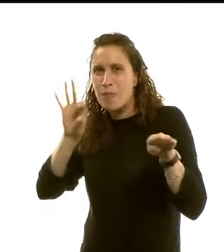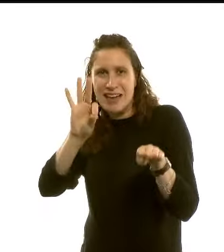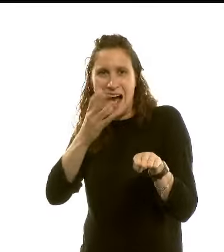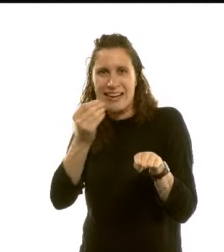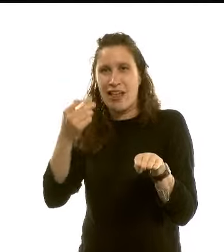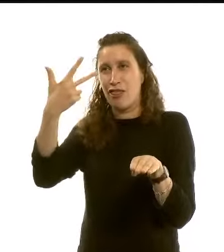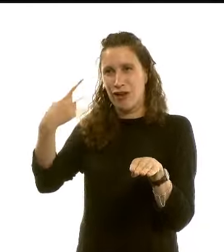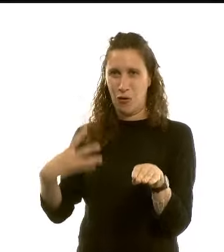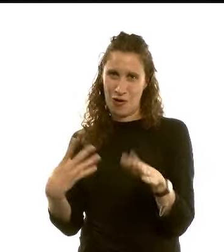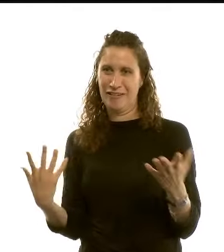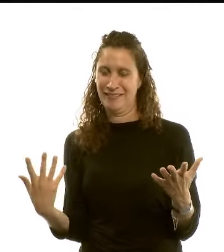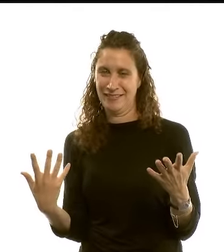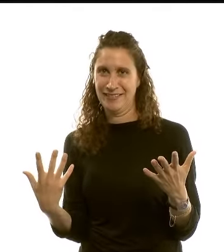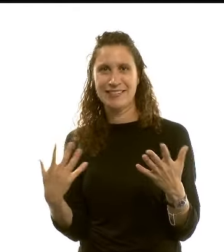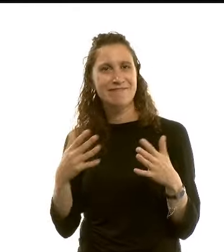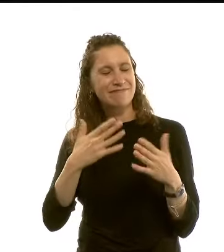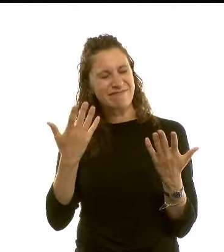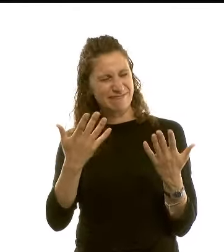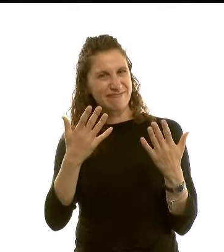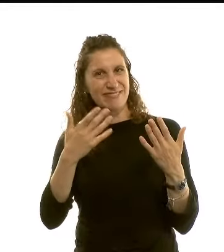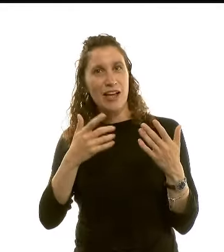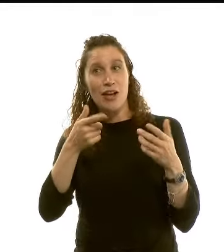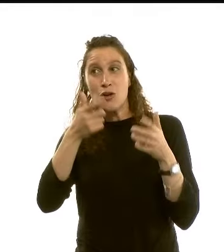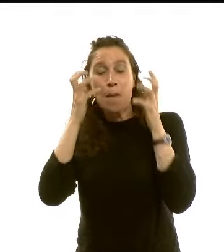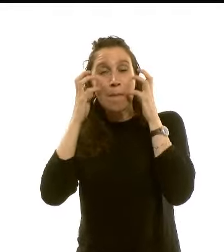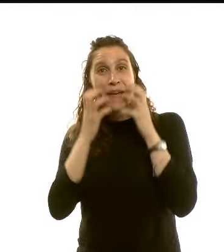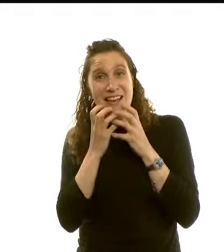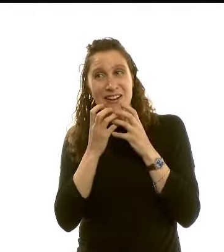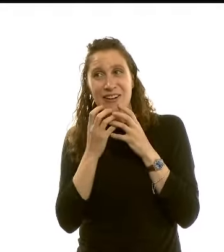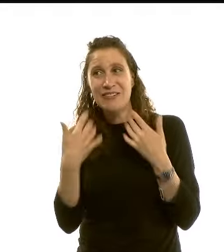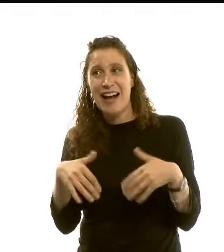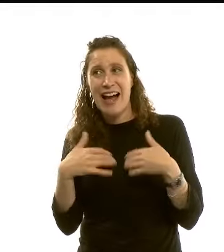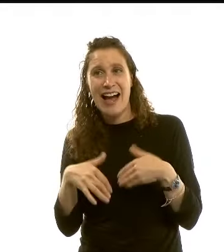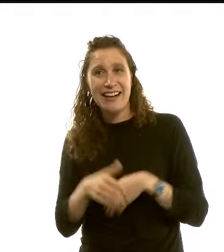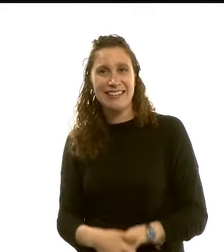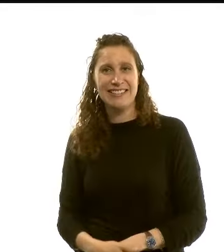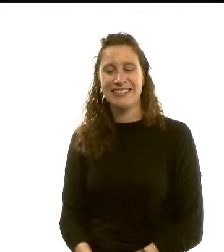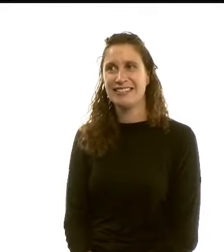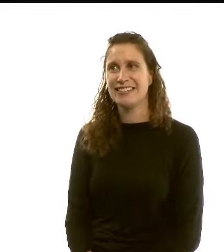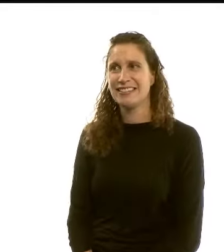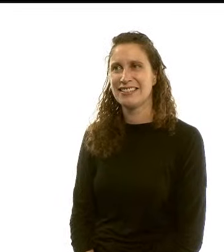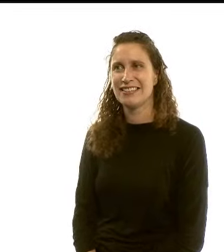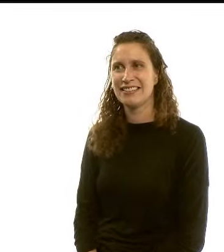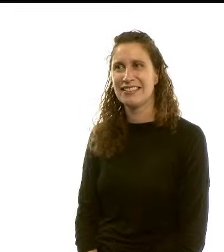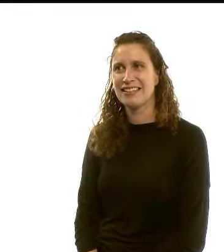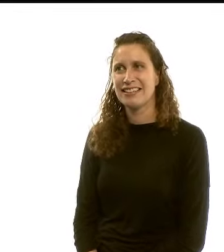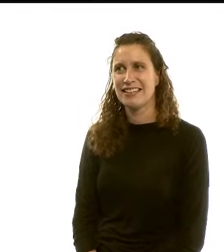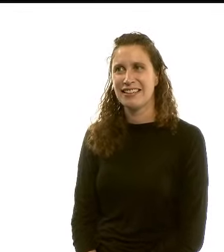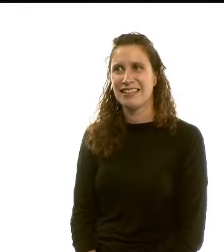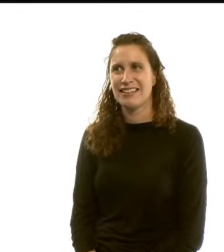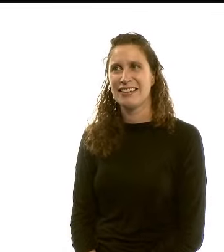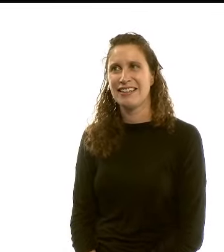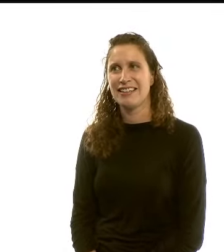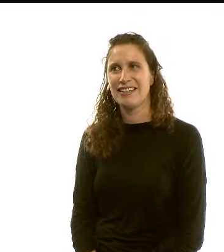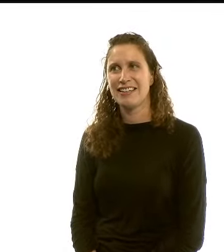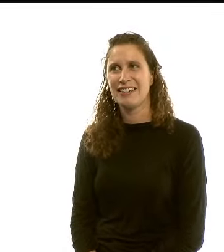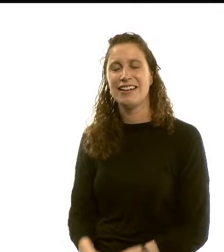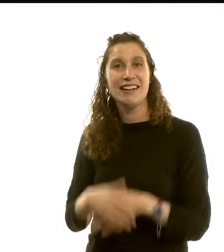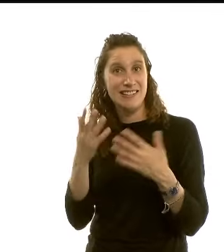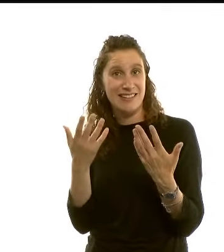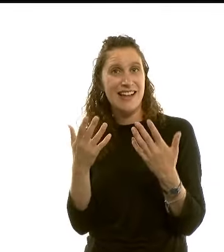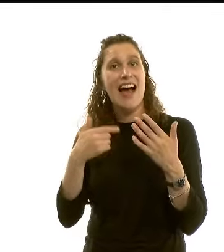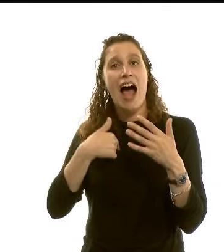That's amazing. Happy birthday, and I see you got a beard as a Yes. gift. Well, I'll tell you what, while we were watching your birthday, I was actually putting